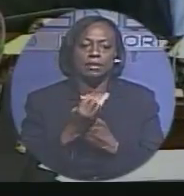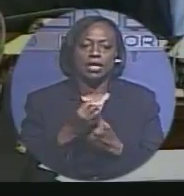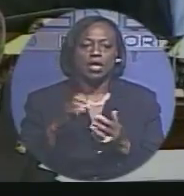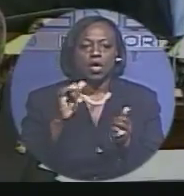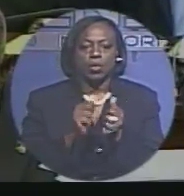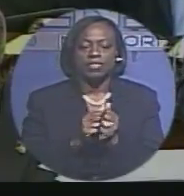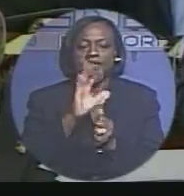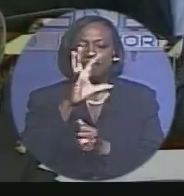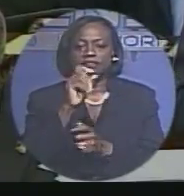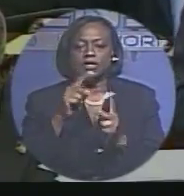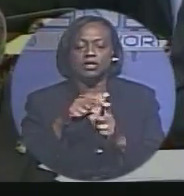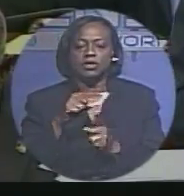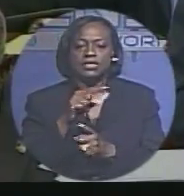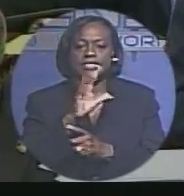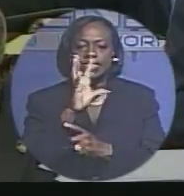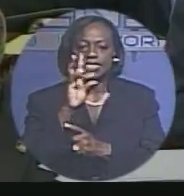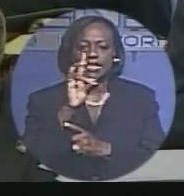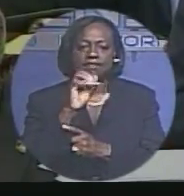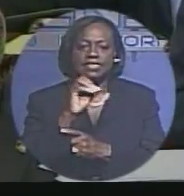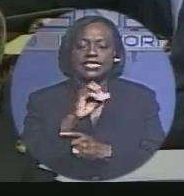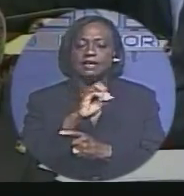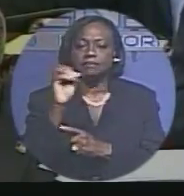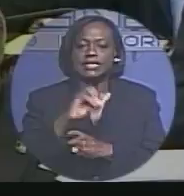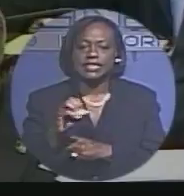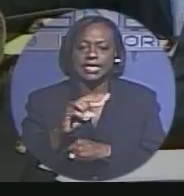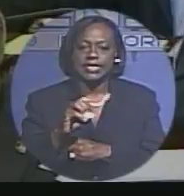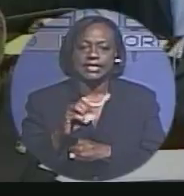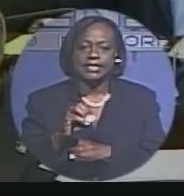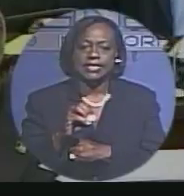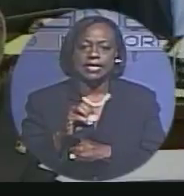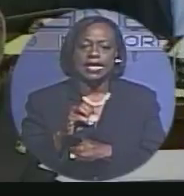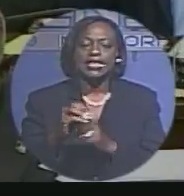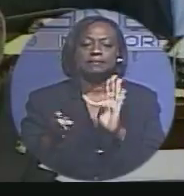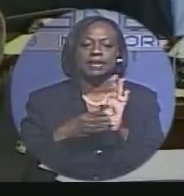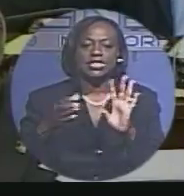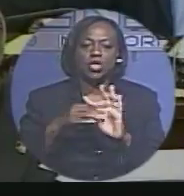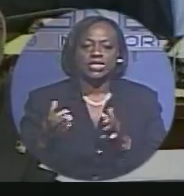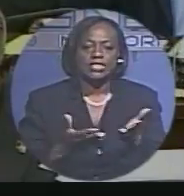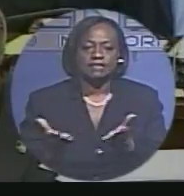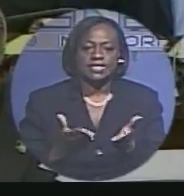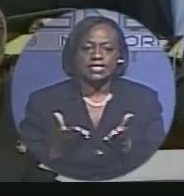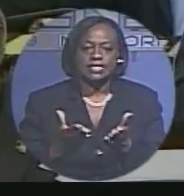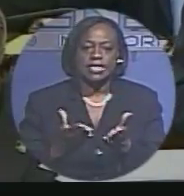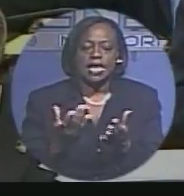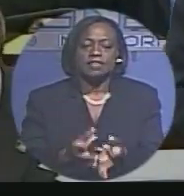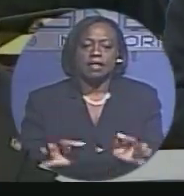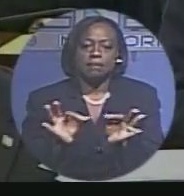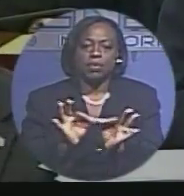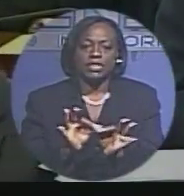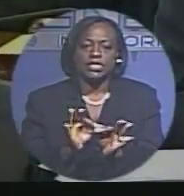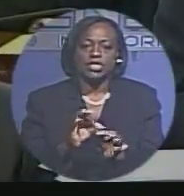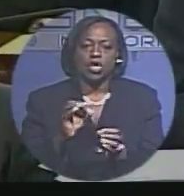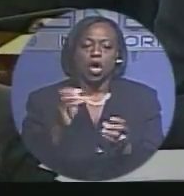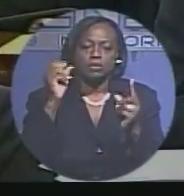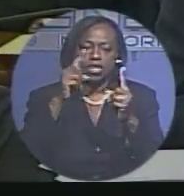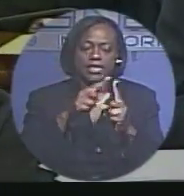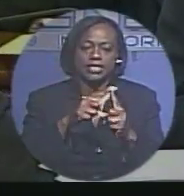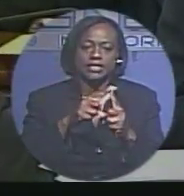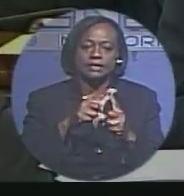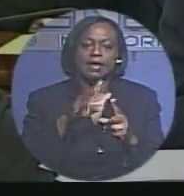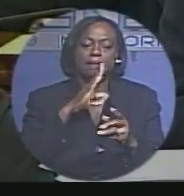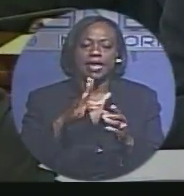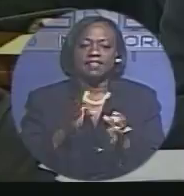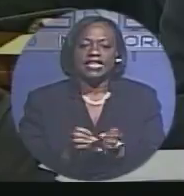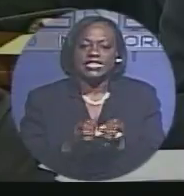of its economy being comprised of services. One of the key objectives of the reform will thus be the expansion